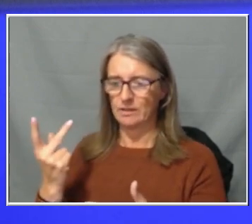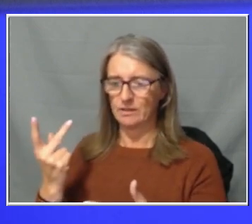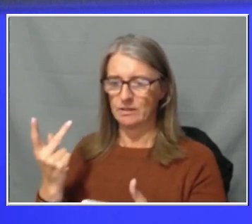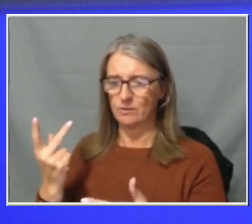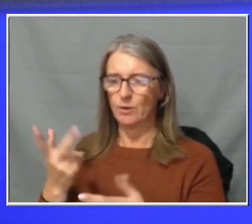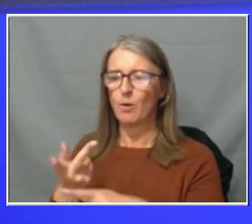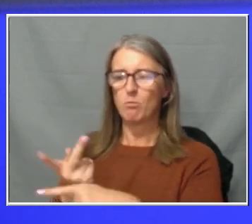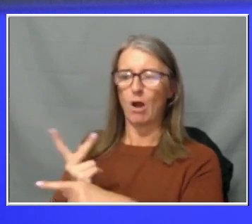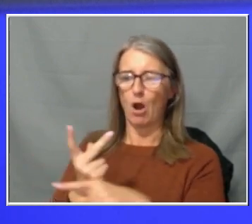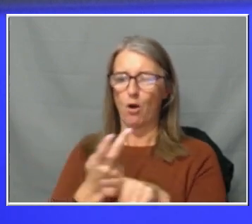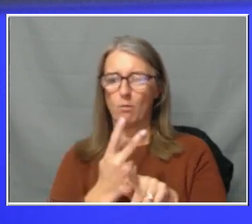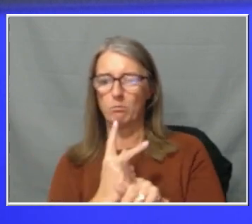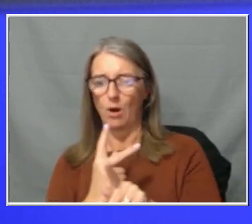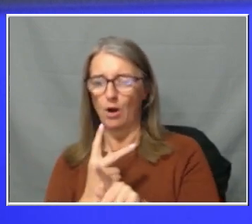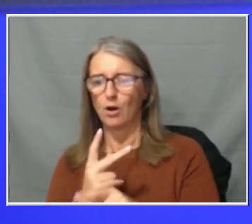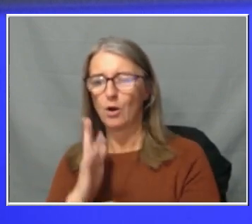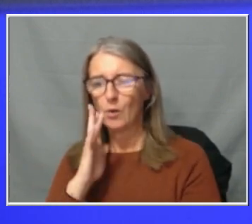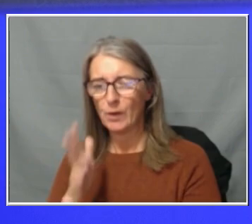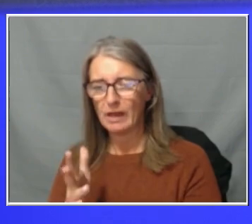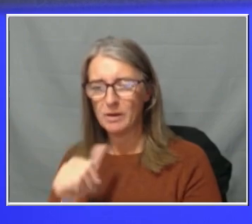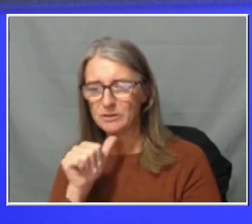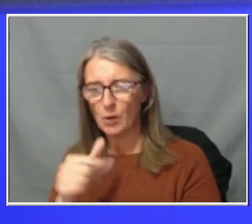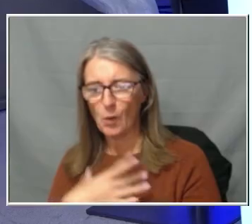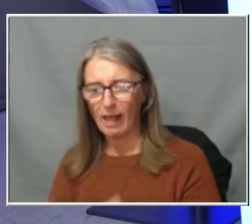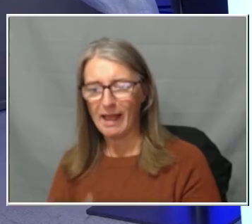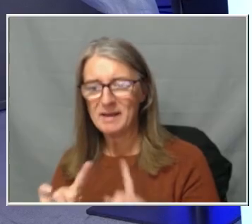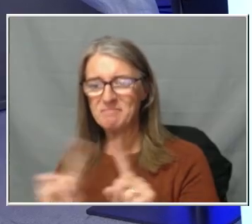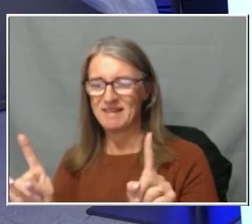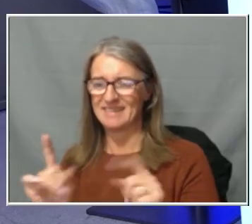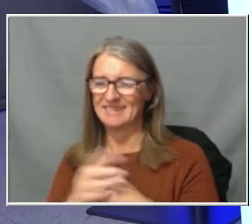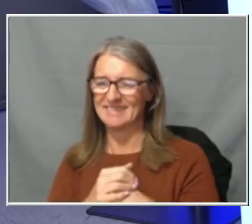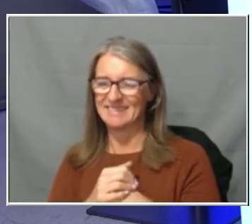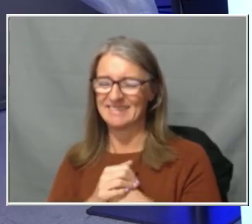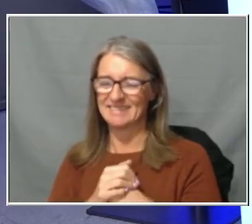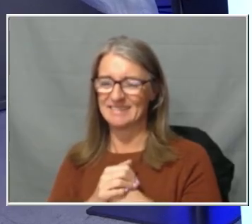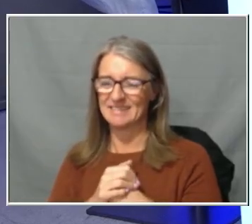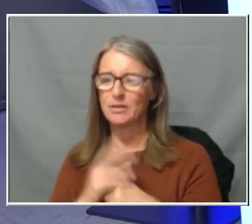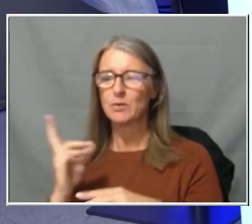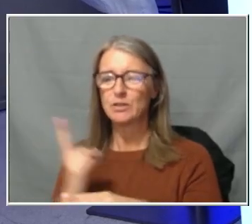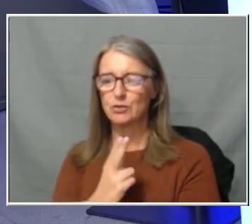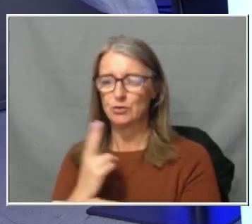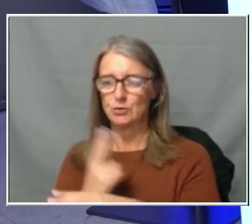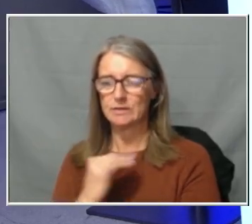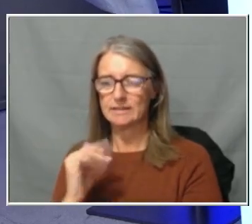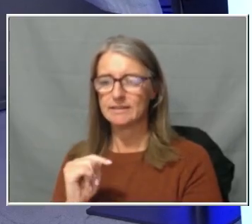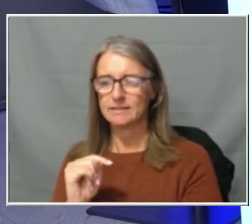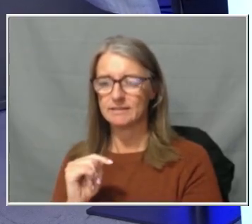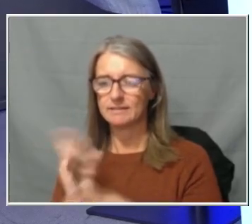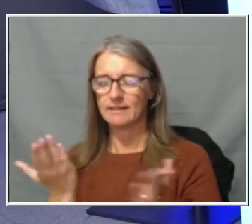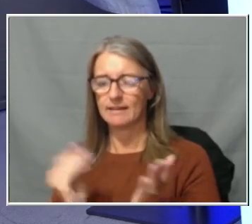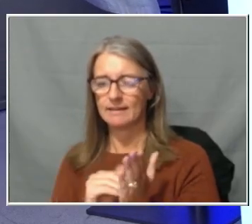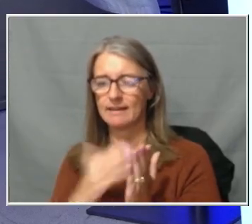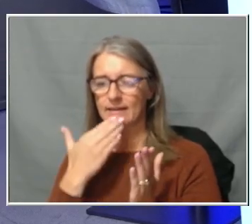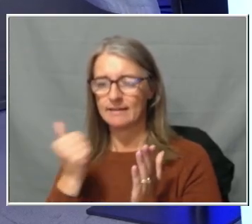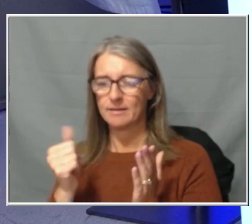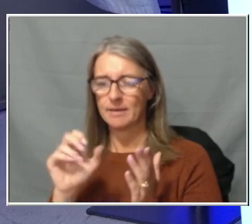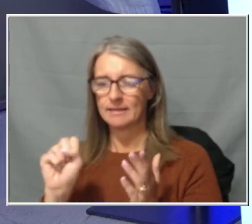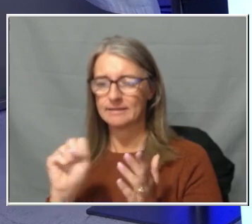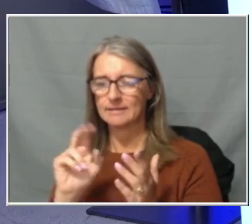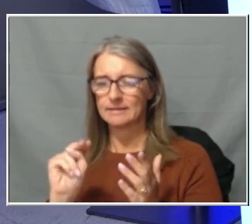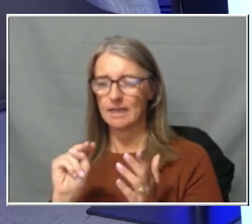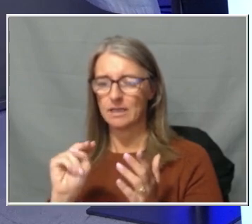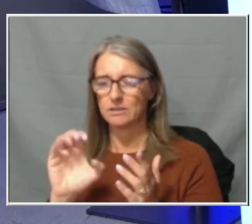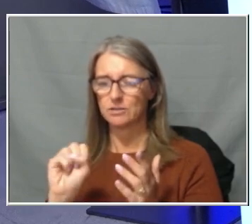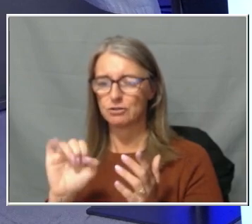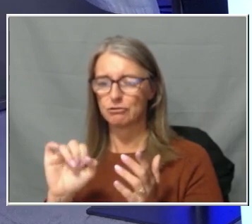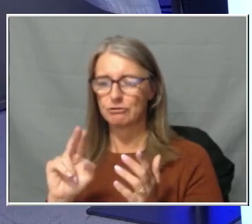the other ones on begrudgingly. But you put it on. We put it on, and you know, again, the best sunscreen is the one that you're